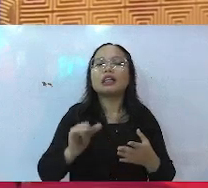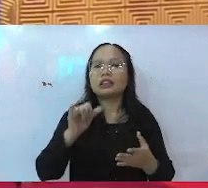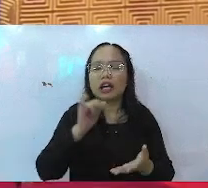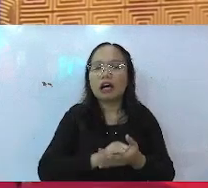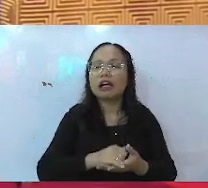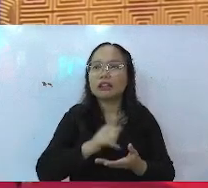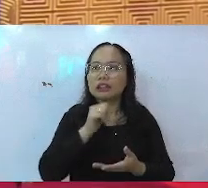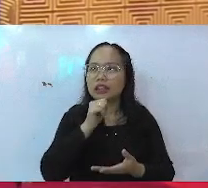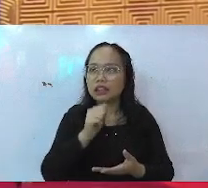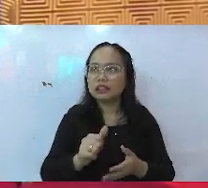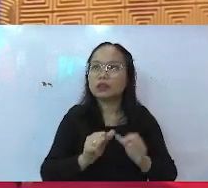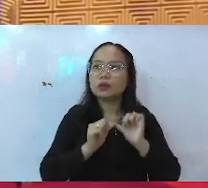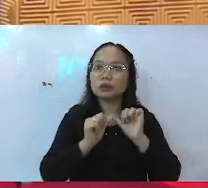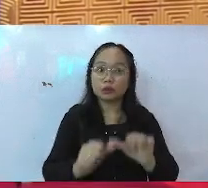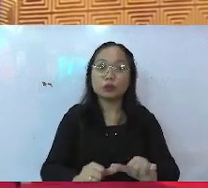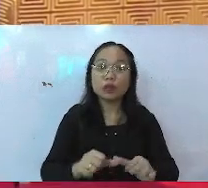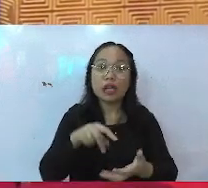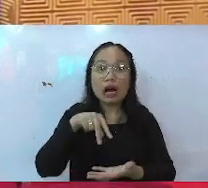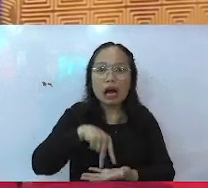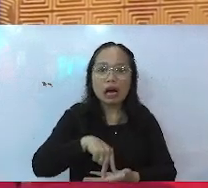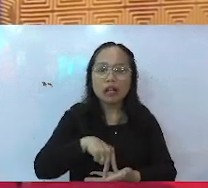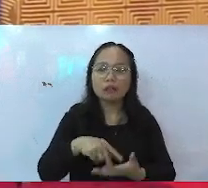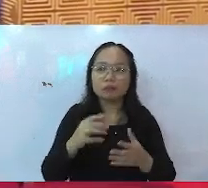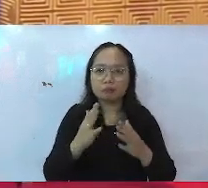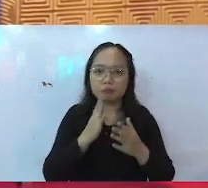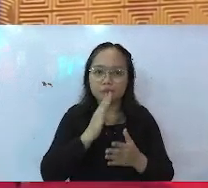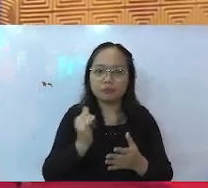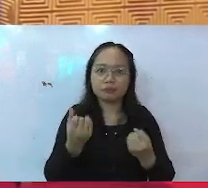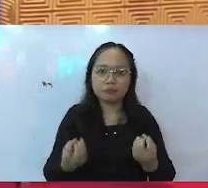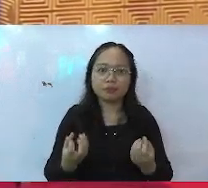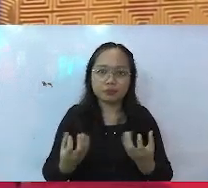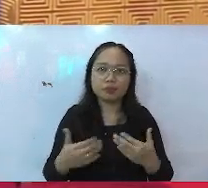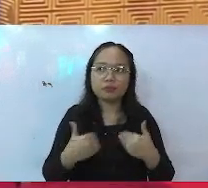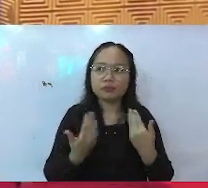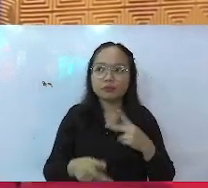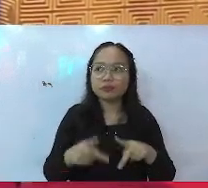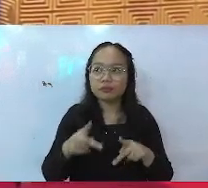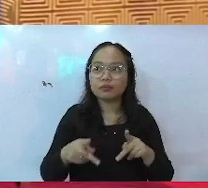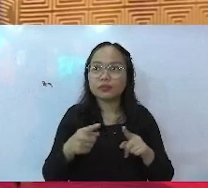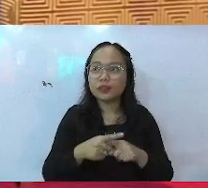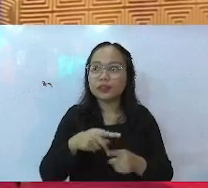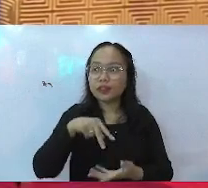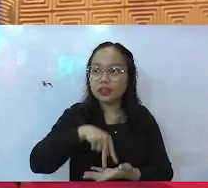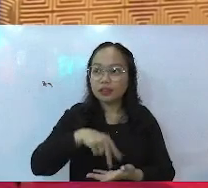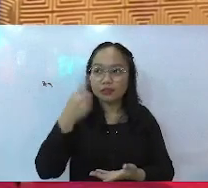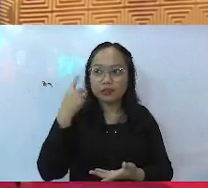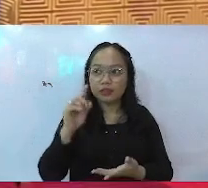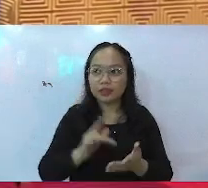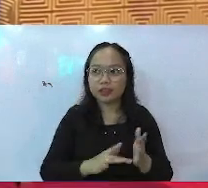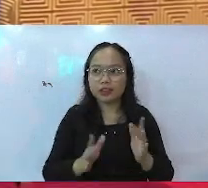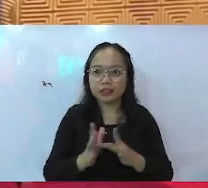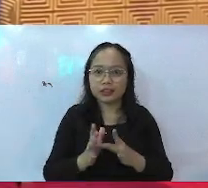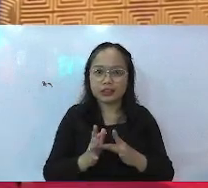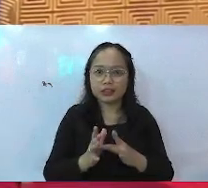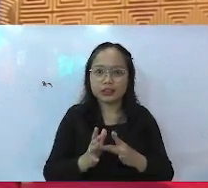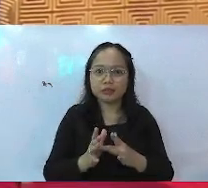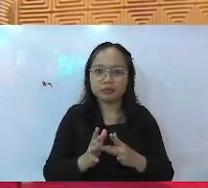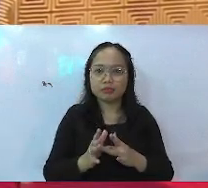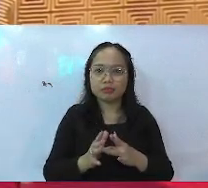ng maraming kabataan ngayon Ano iyon to stand up for Jesus let's try to sing the song sir